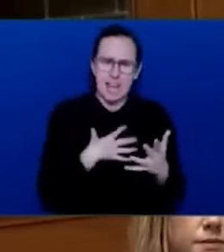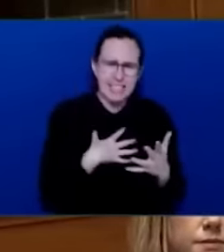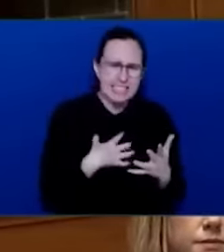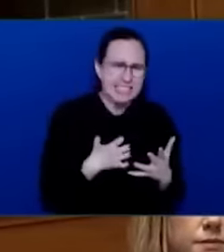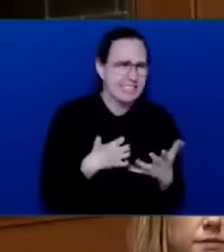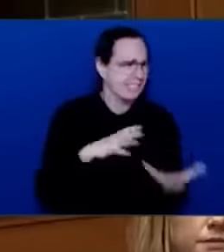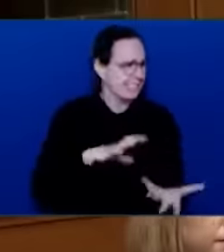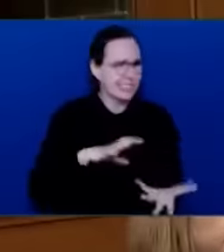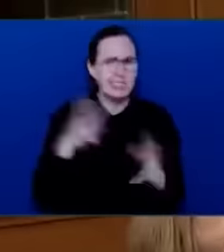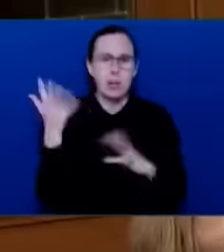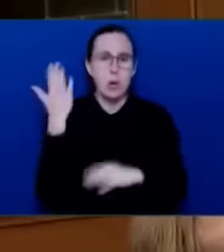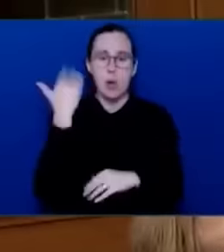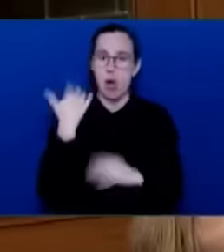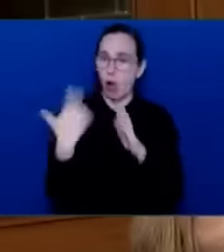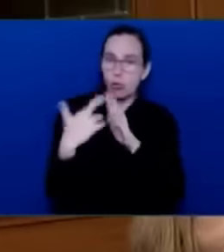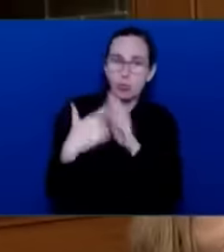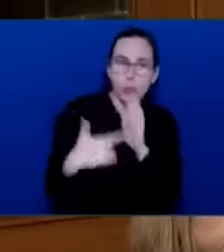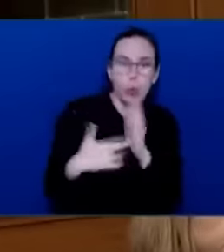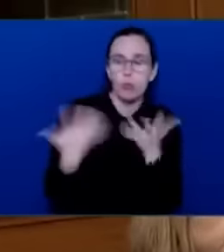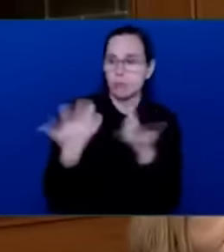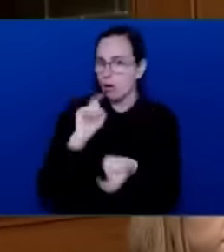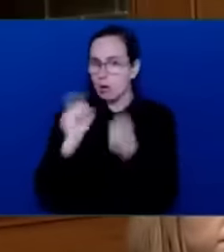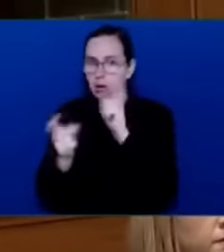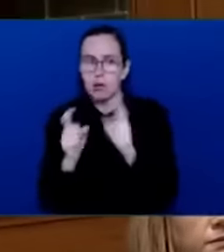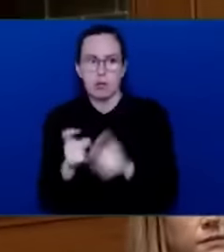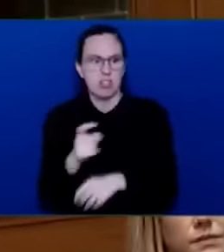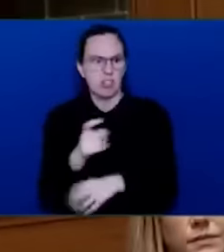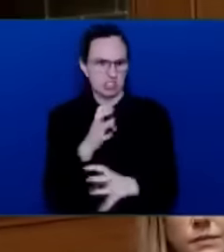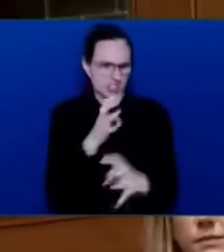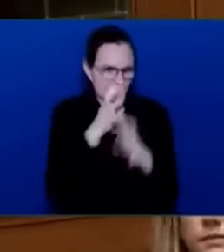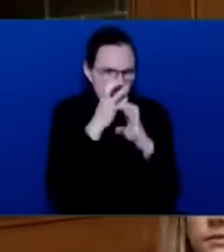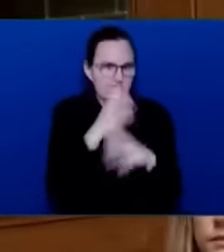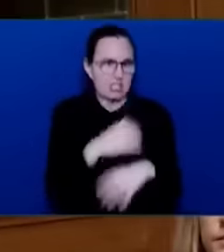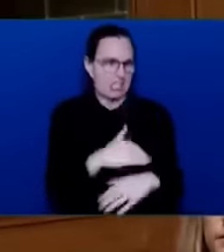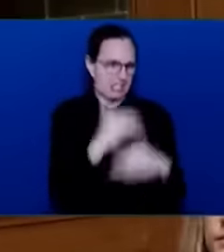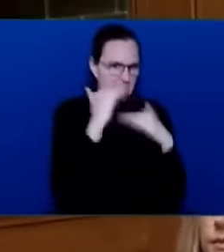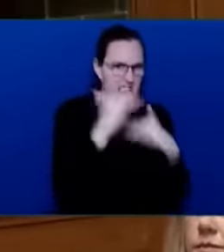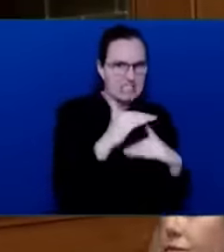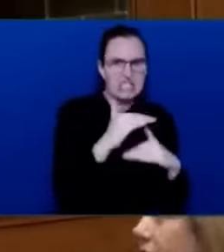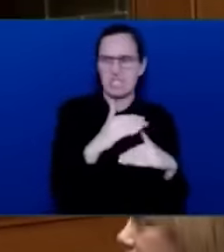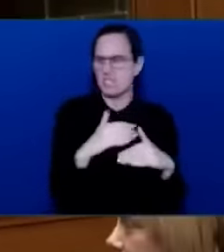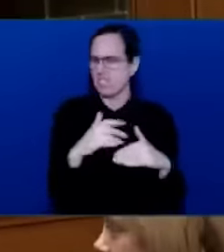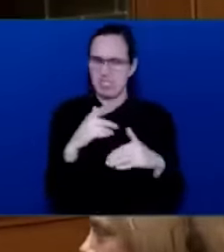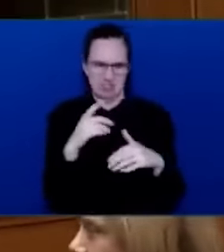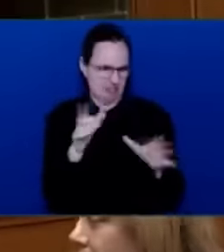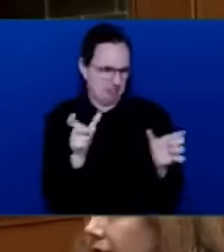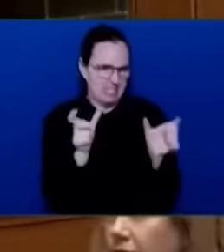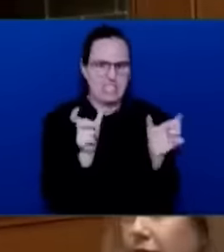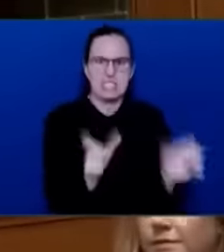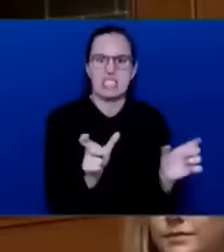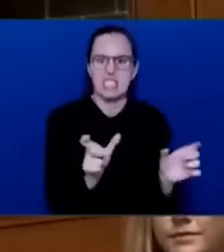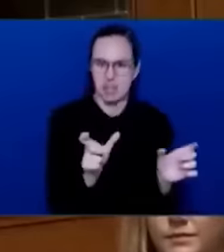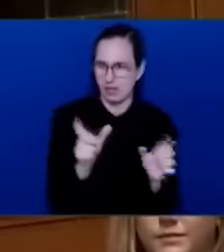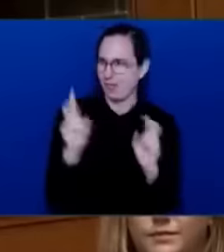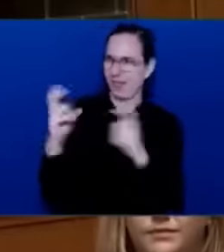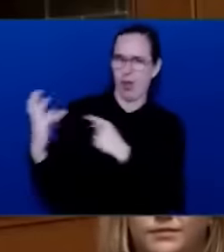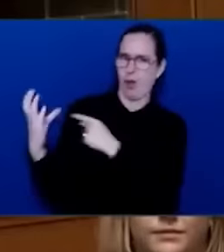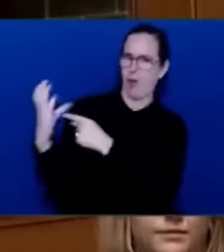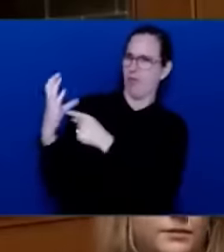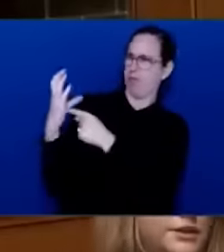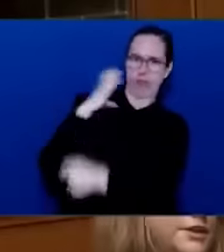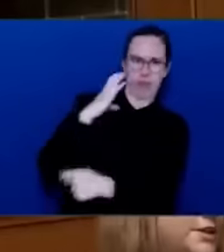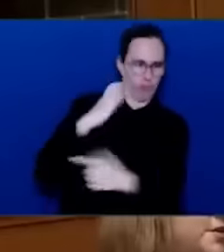on people's personal freedoms, and a heavy-handed approach that especially failed the most vulnerable British Columbians.